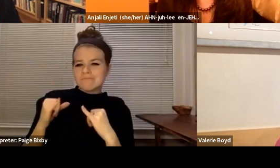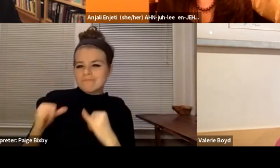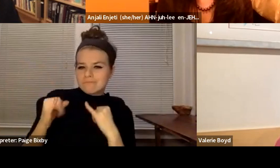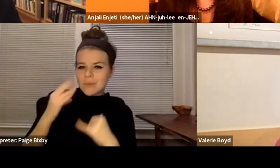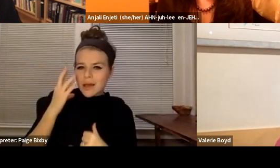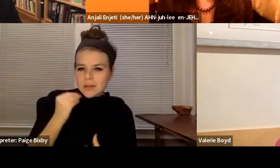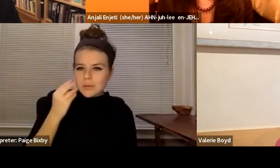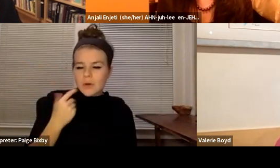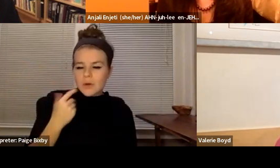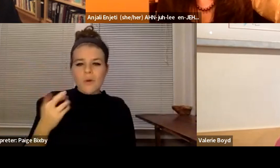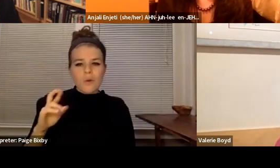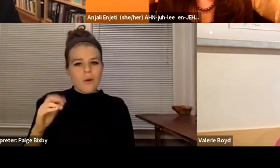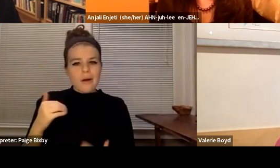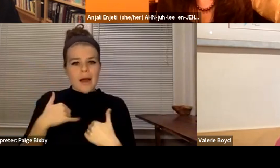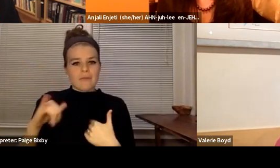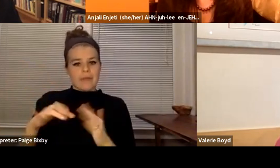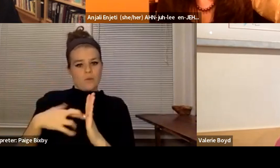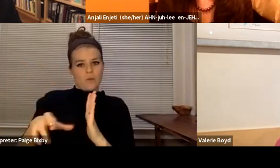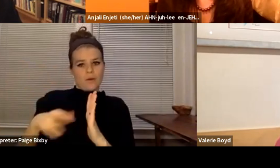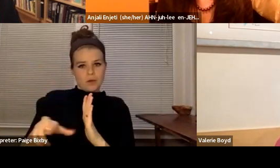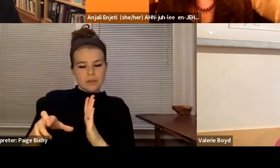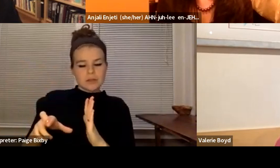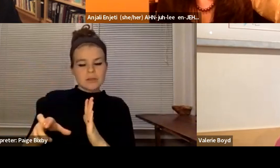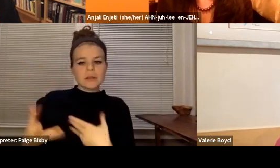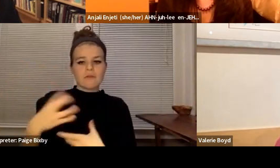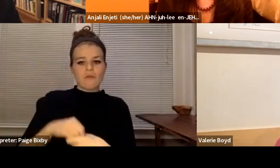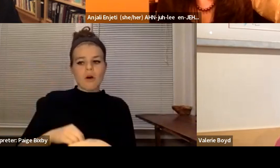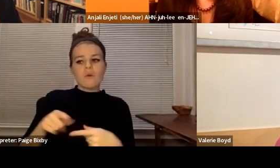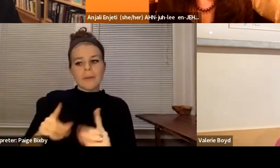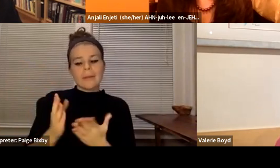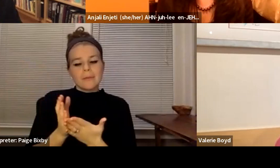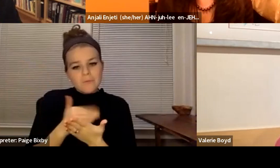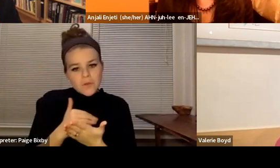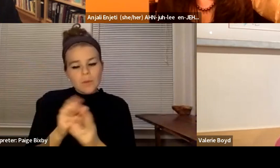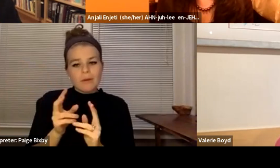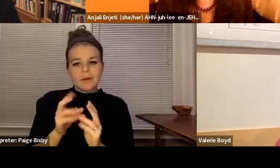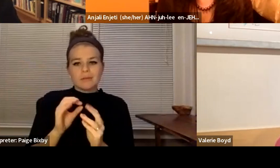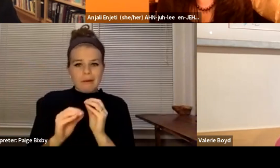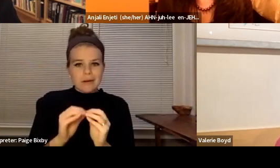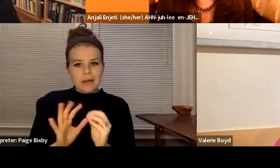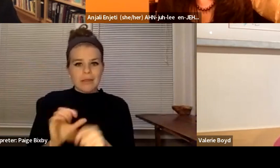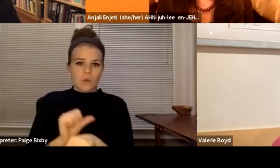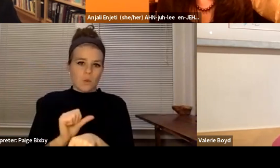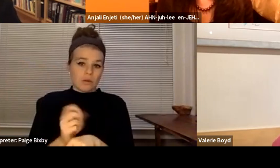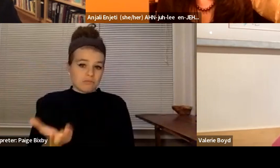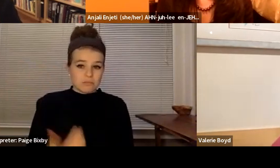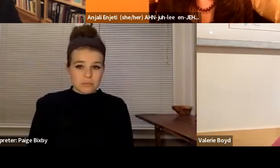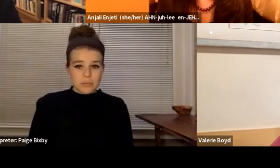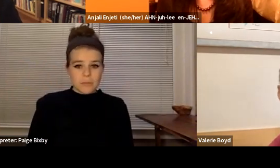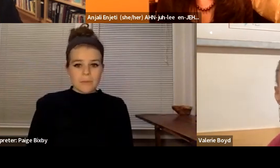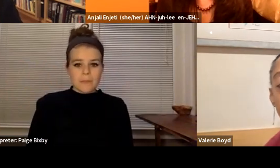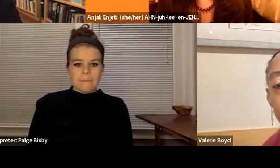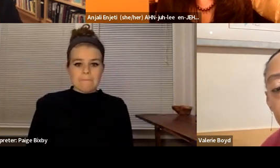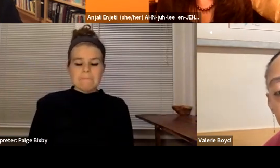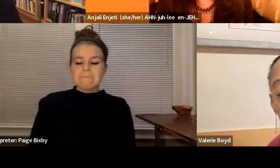who have those references as they're reviewing and editing your work. I would just